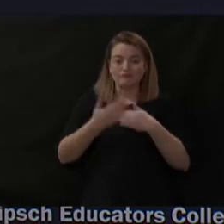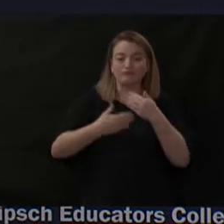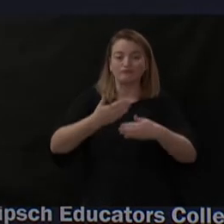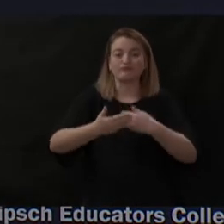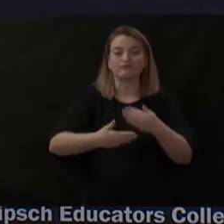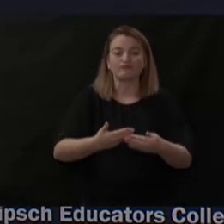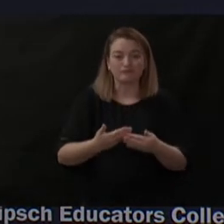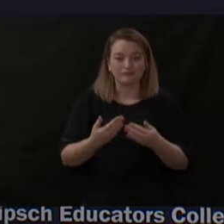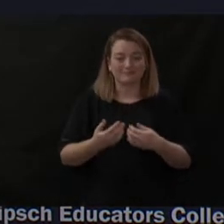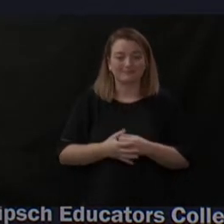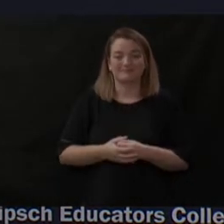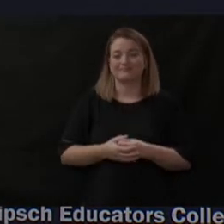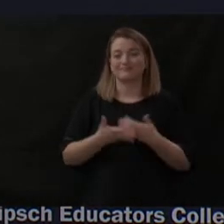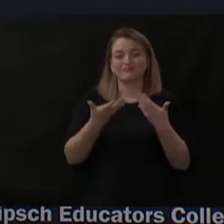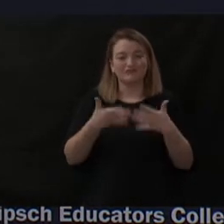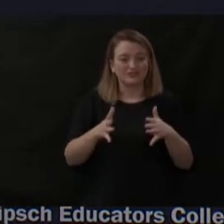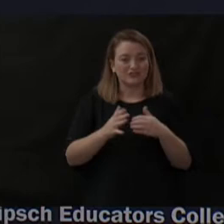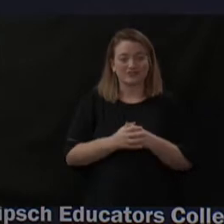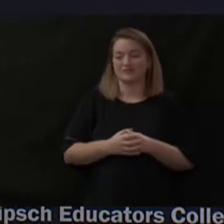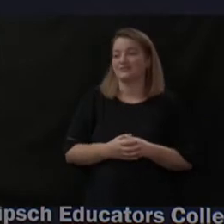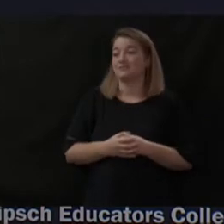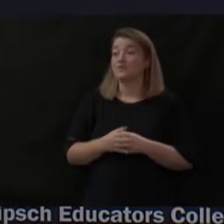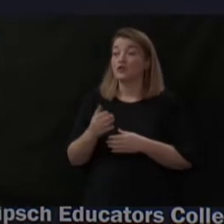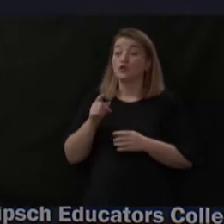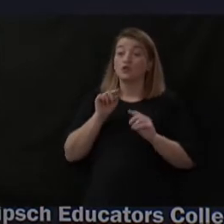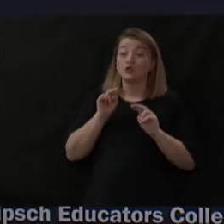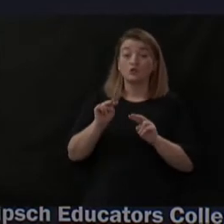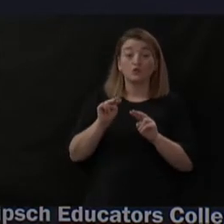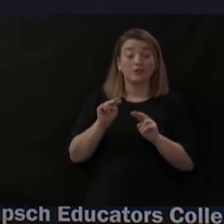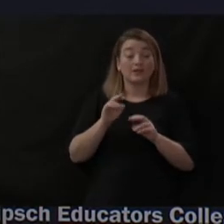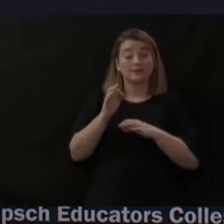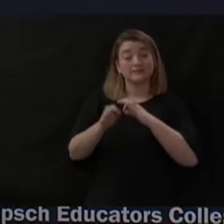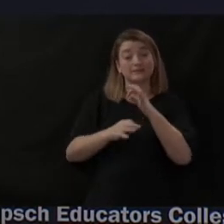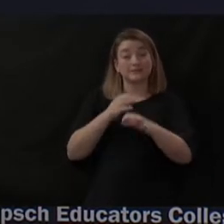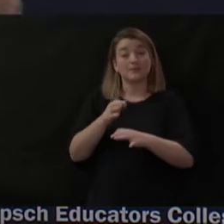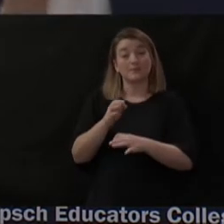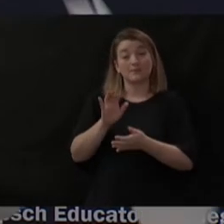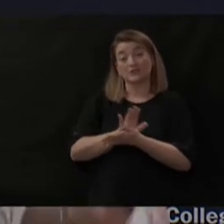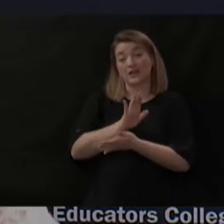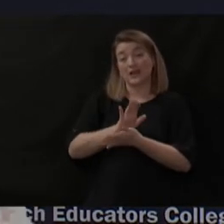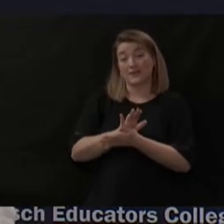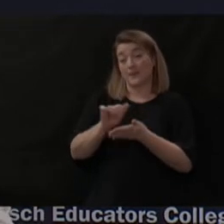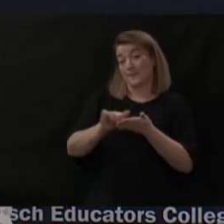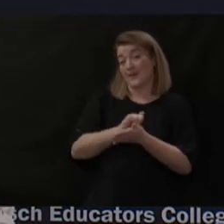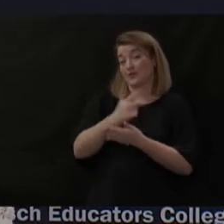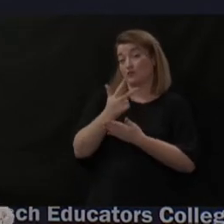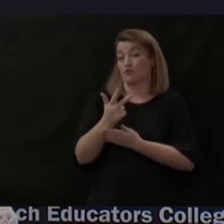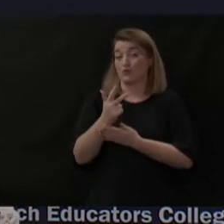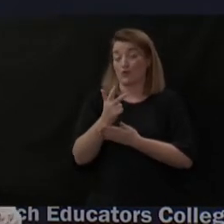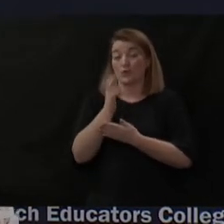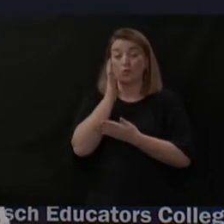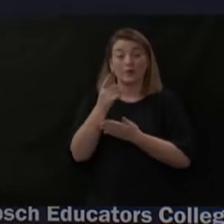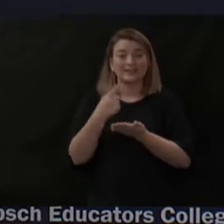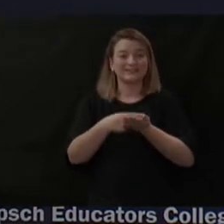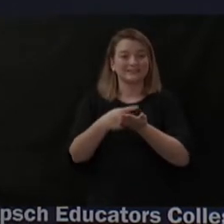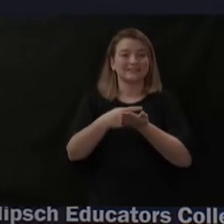supplemental documents notebook, book to page three, we'll go over the questions from